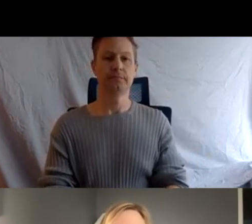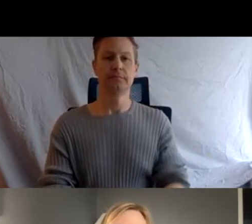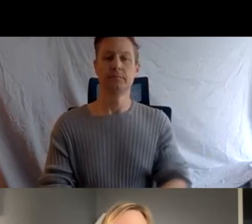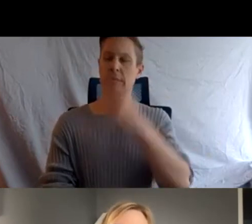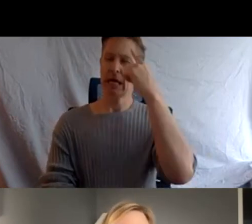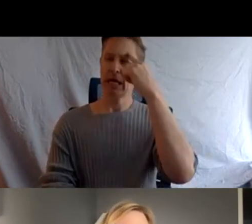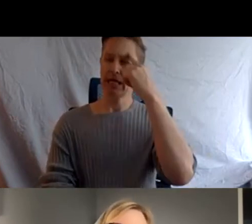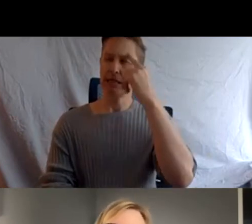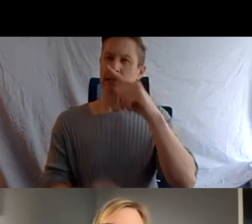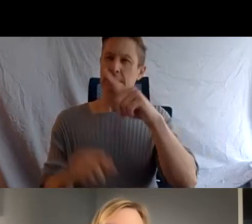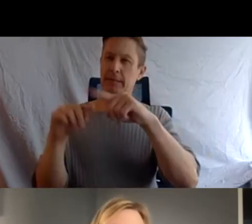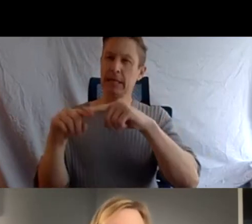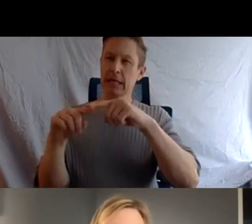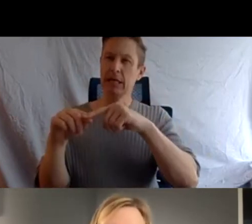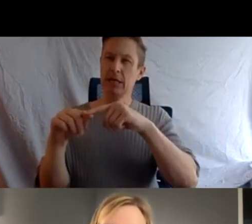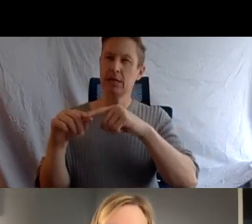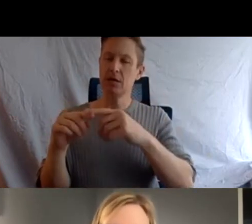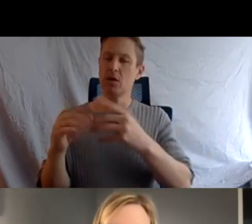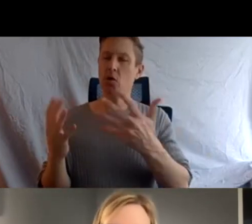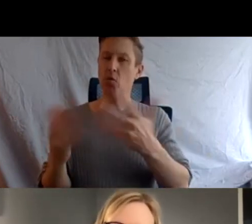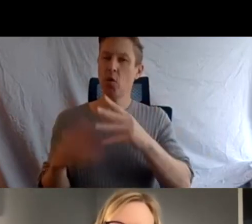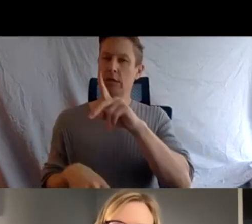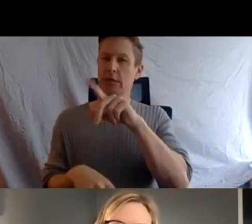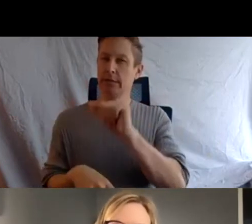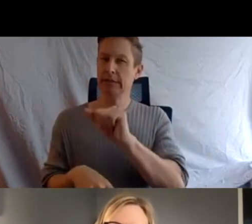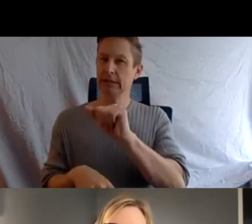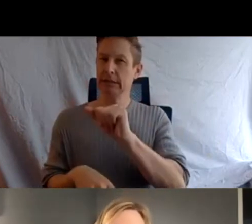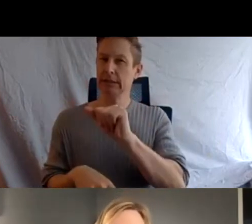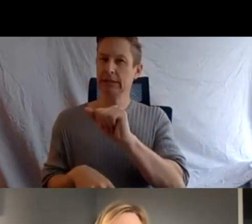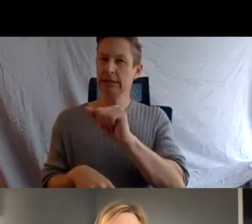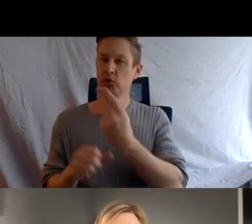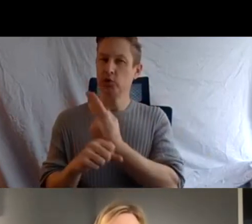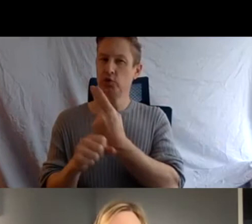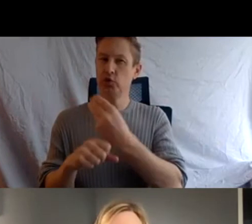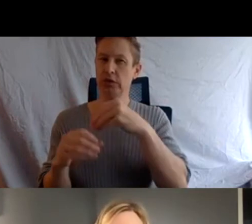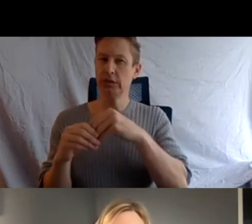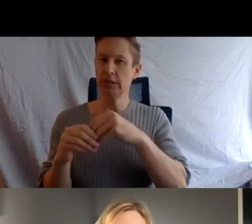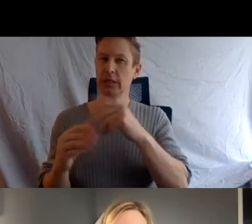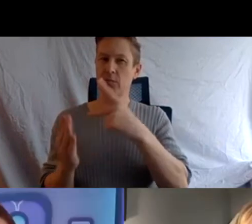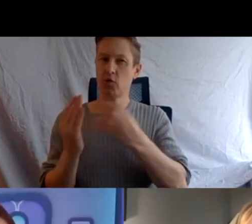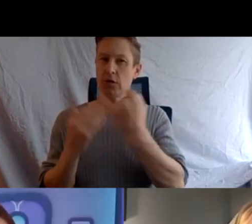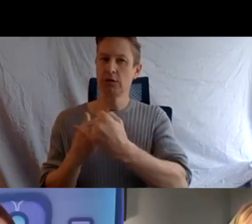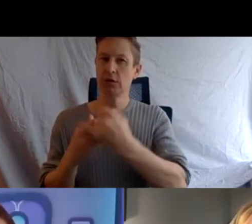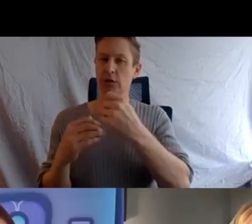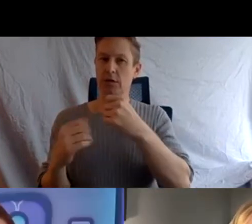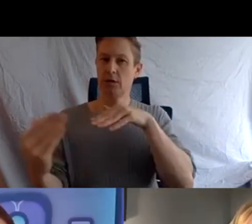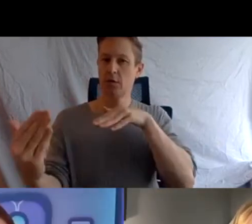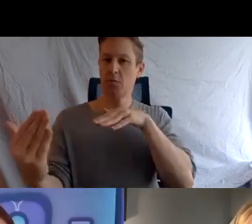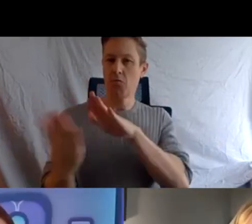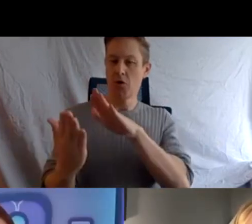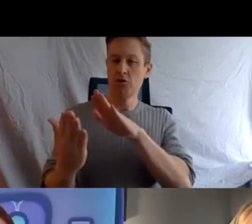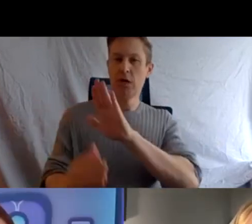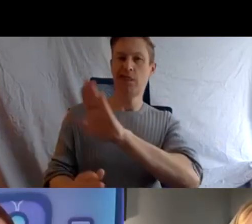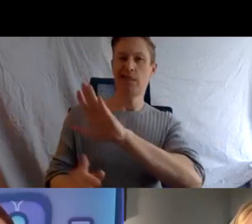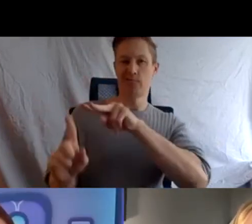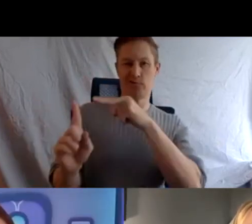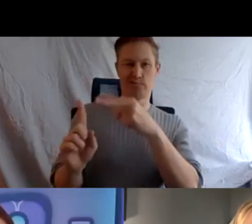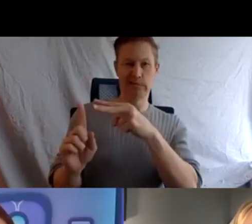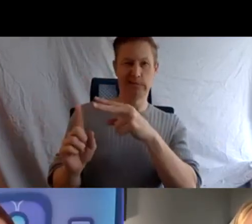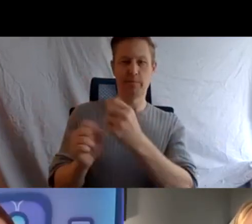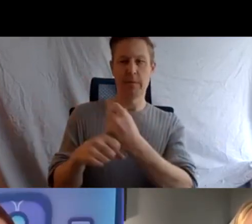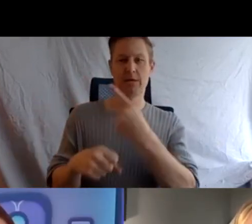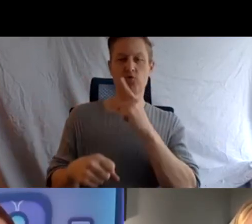depending on what the particular disability is, you have to approach it from that person's point of view and ensure you're